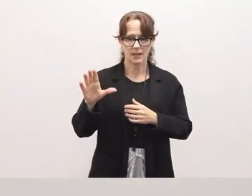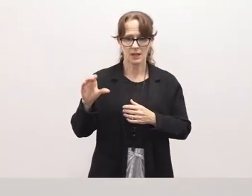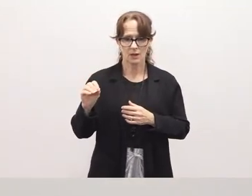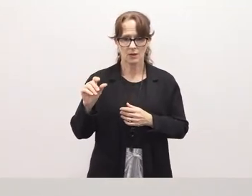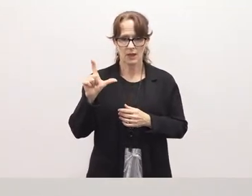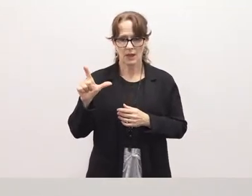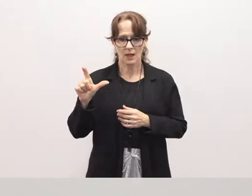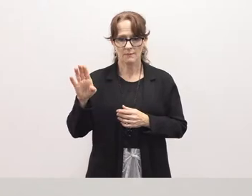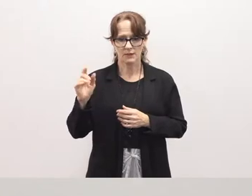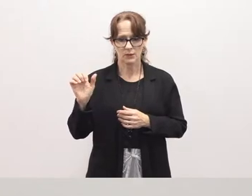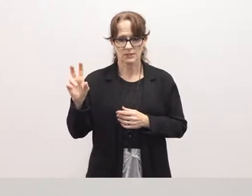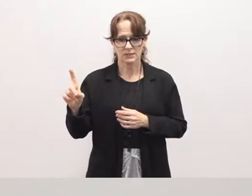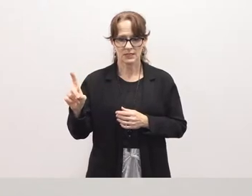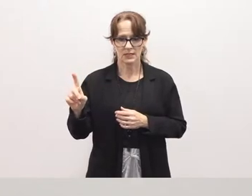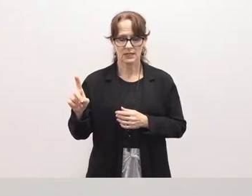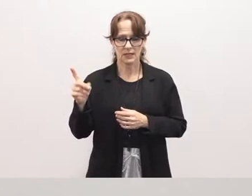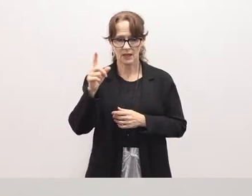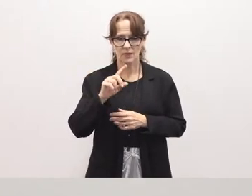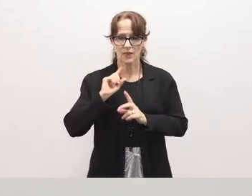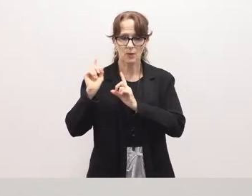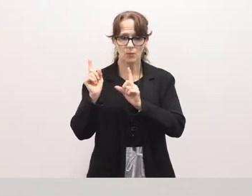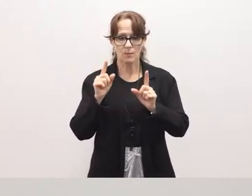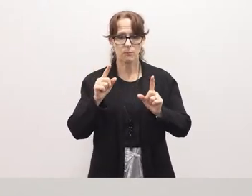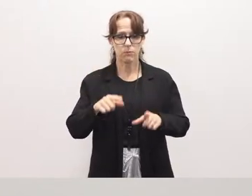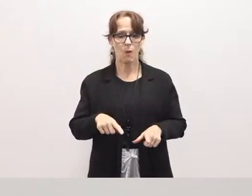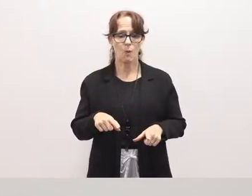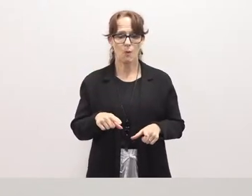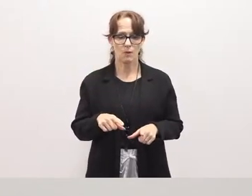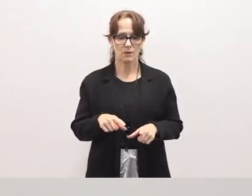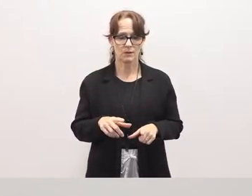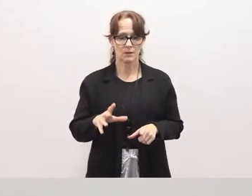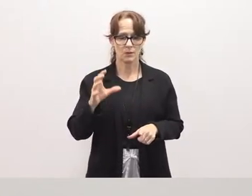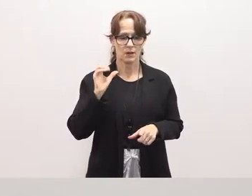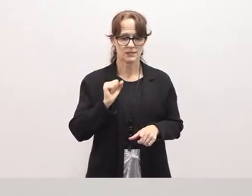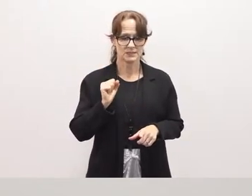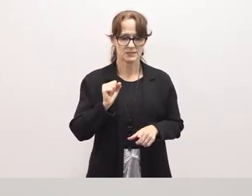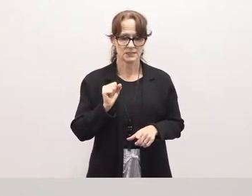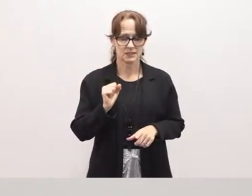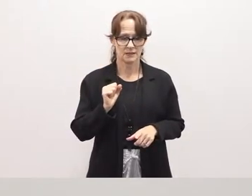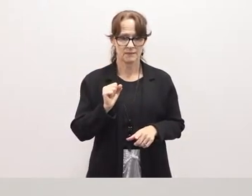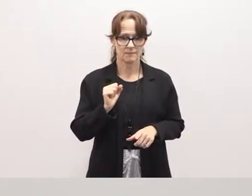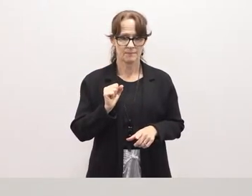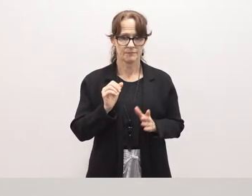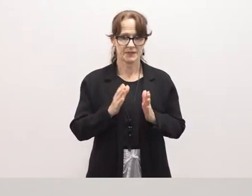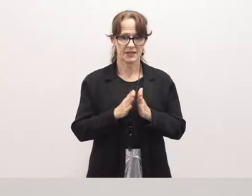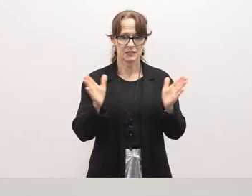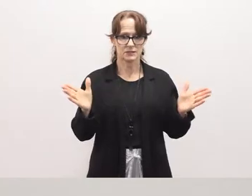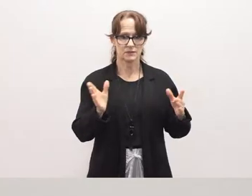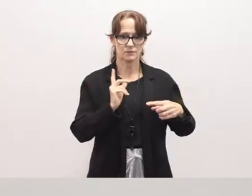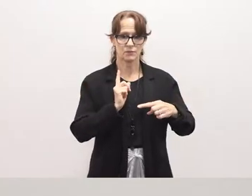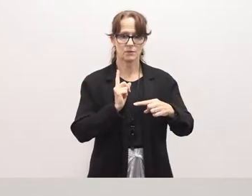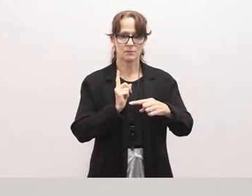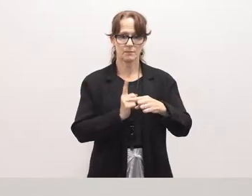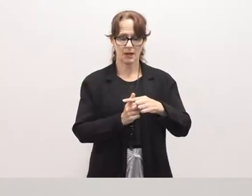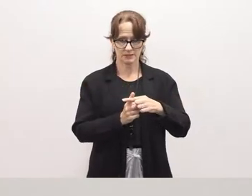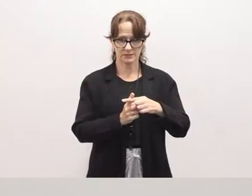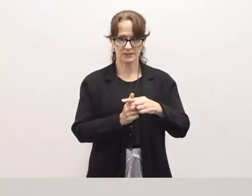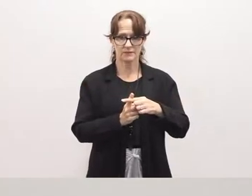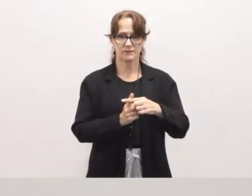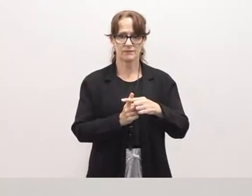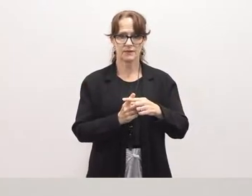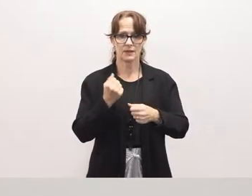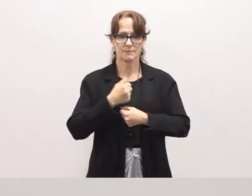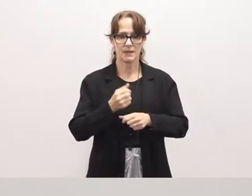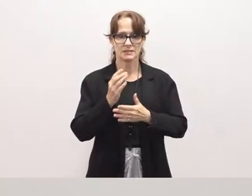Beach Unified. The report was in general positive. They made